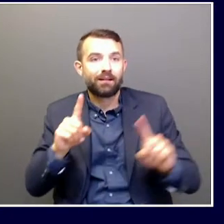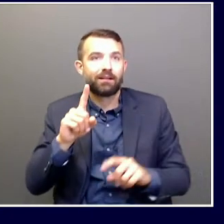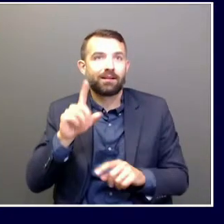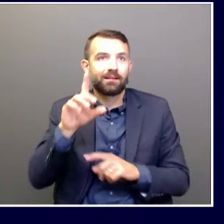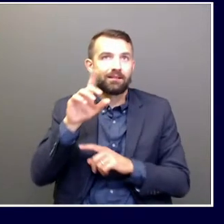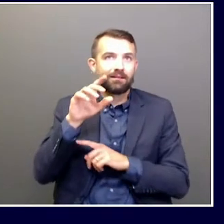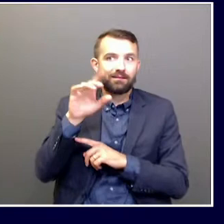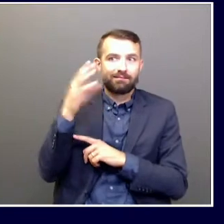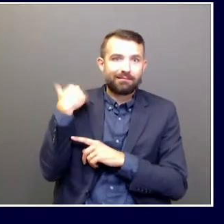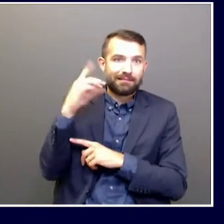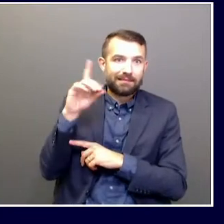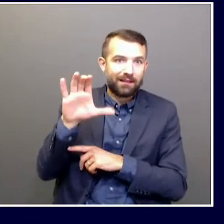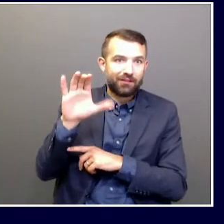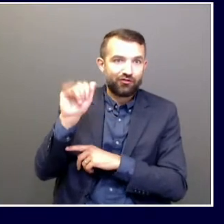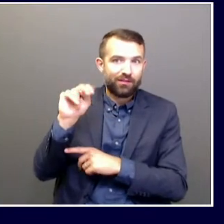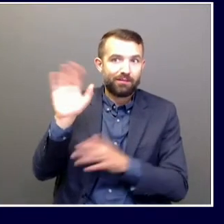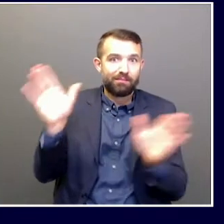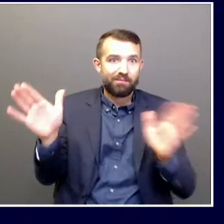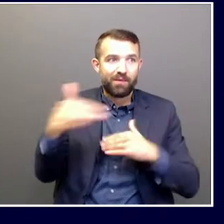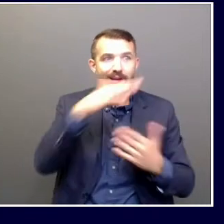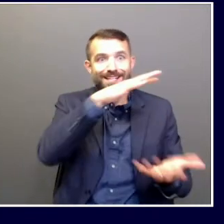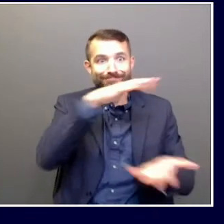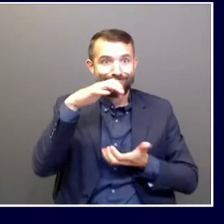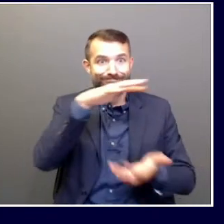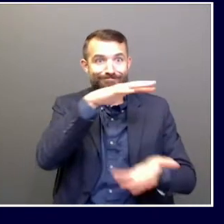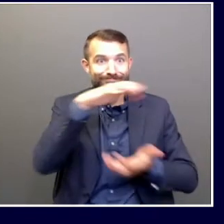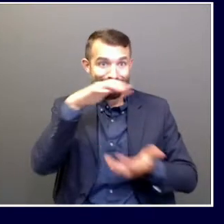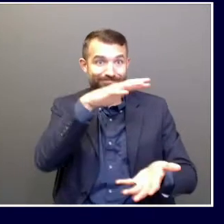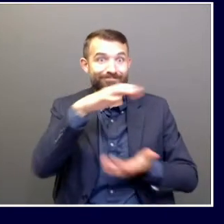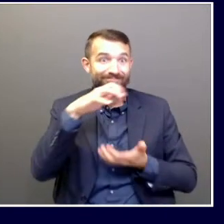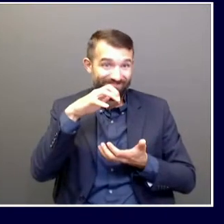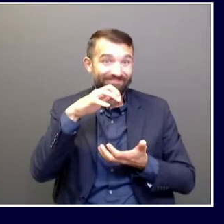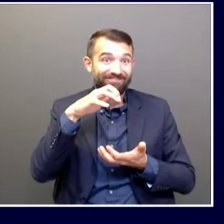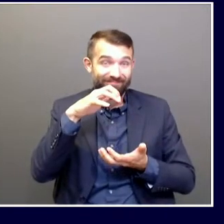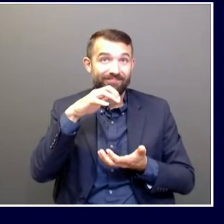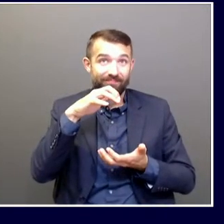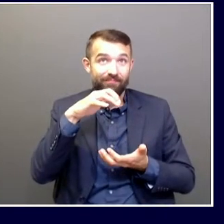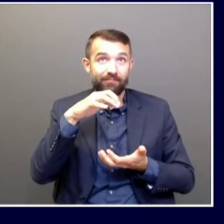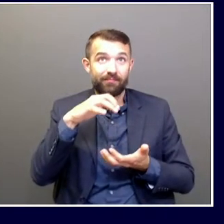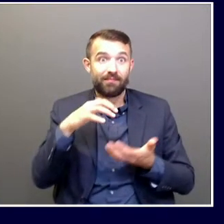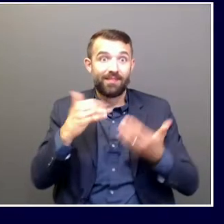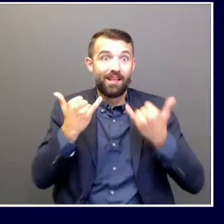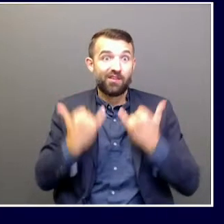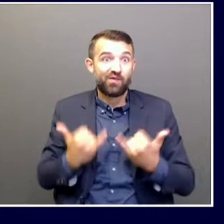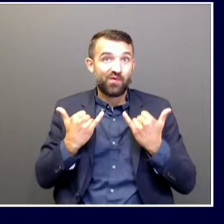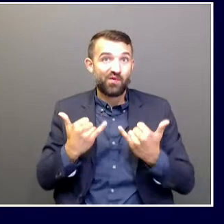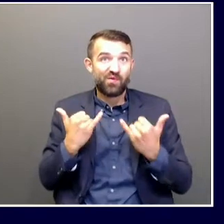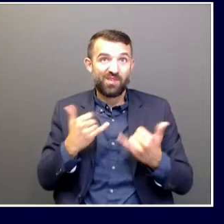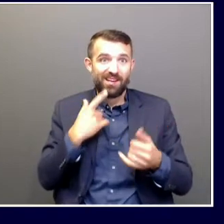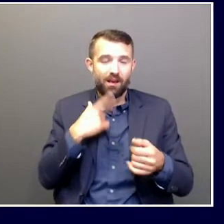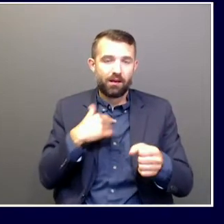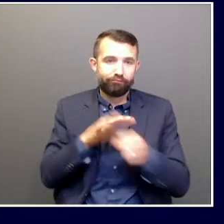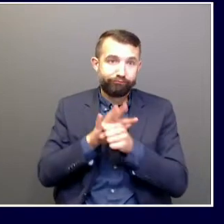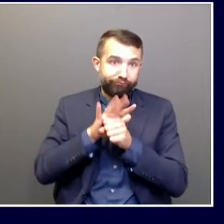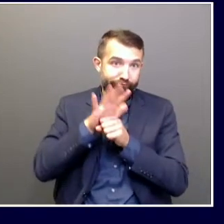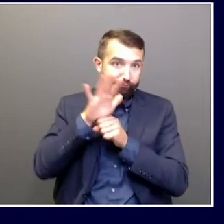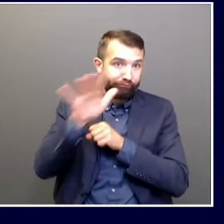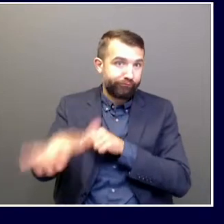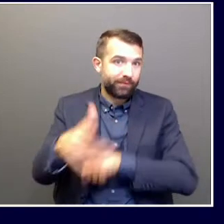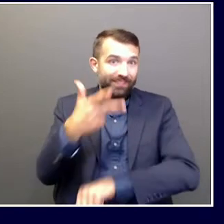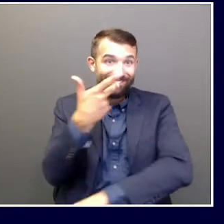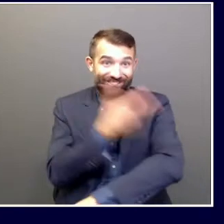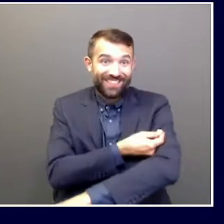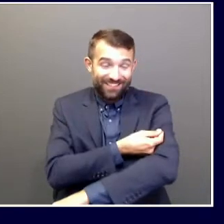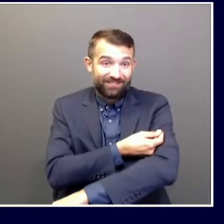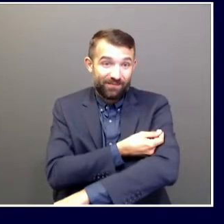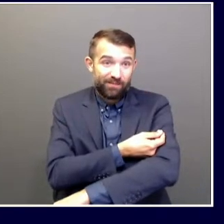emergency wouldn't change the availability of the vaccines. We have plenty of them now. And so the urgency is simply for